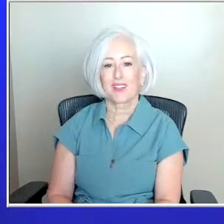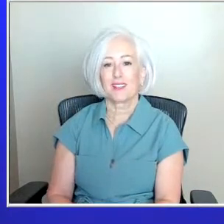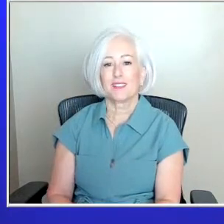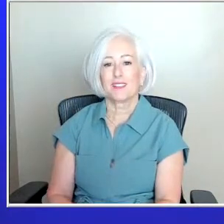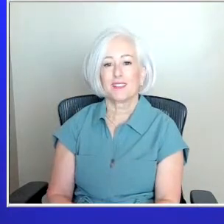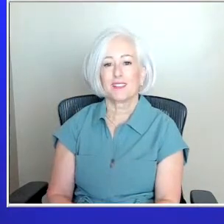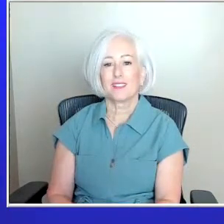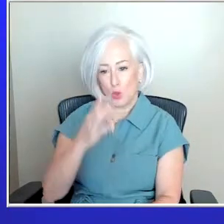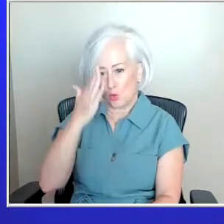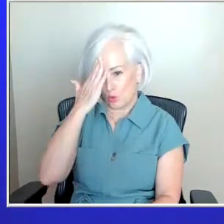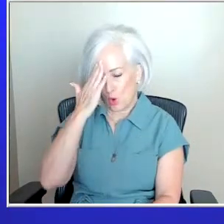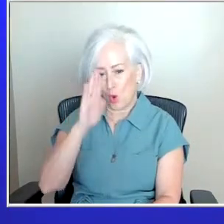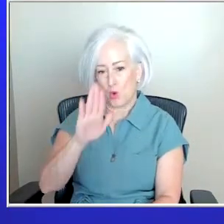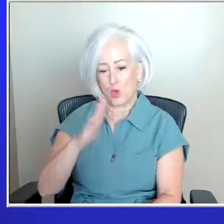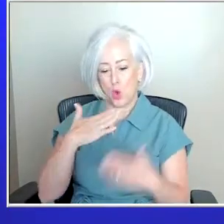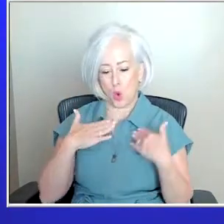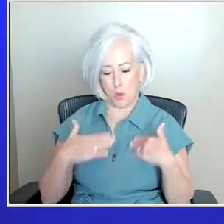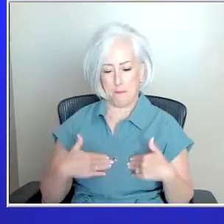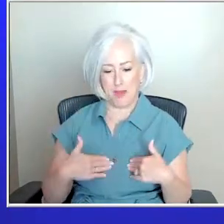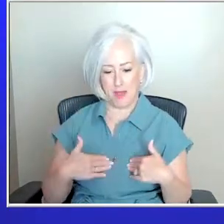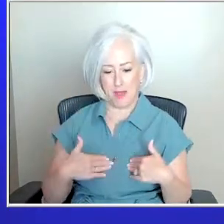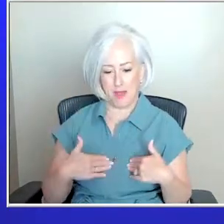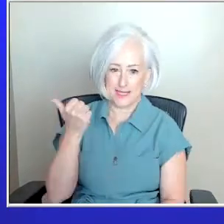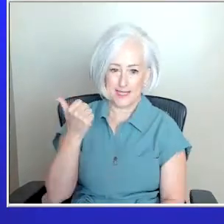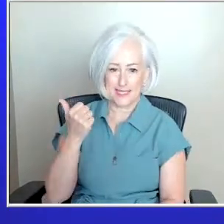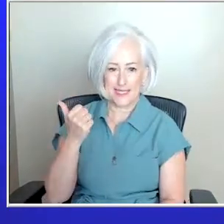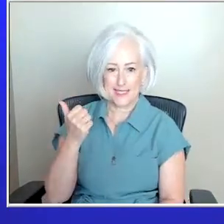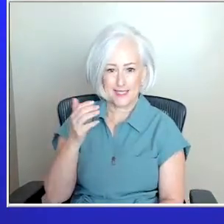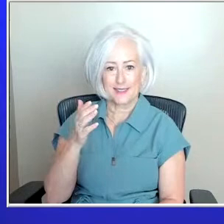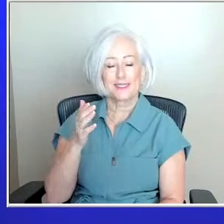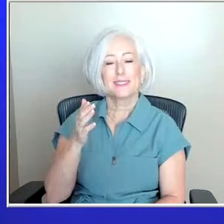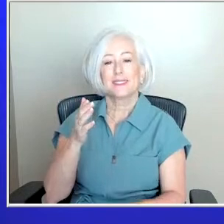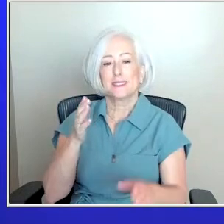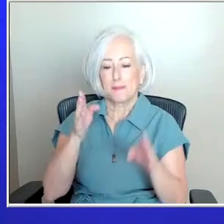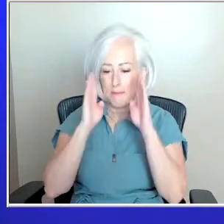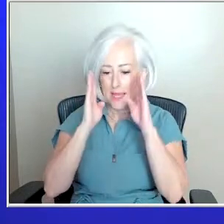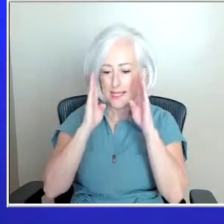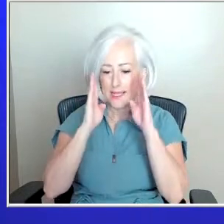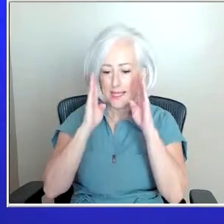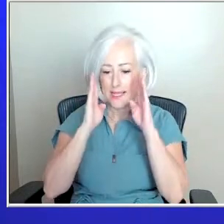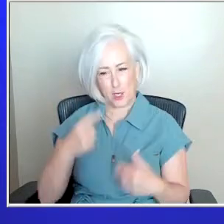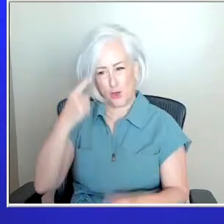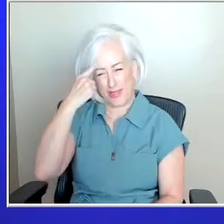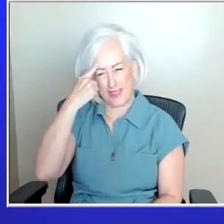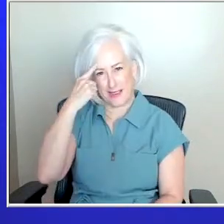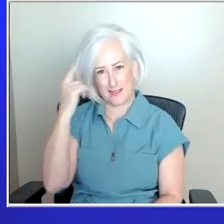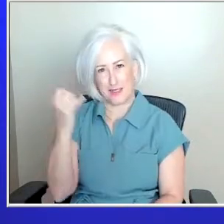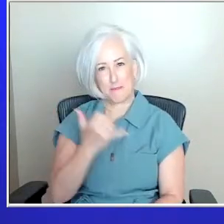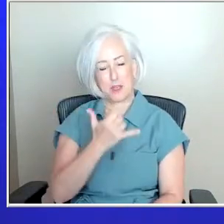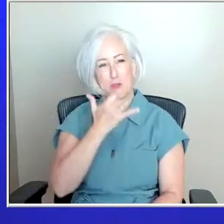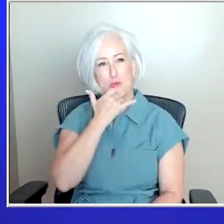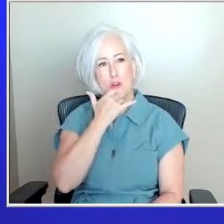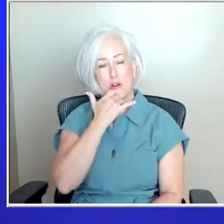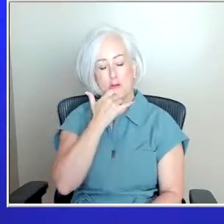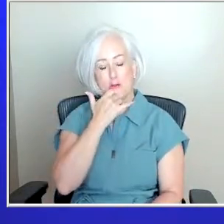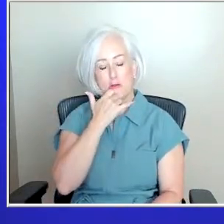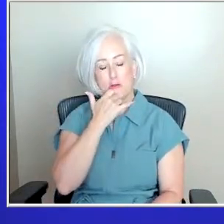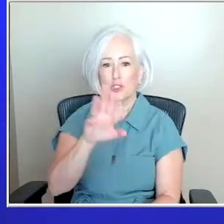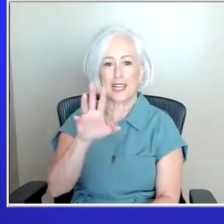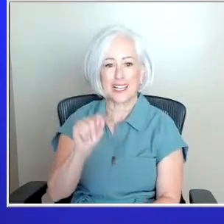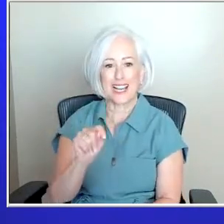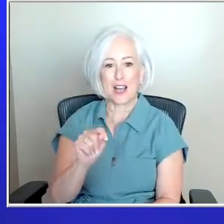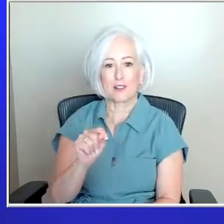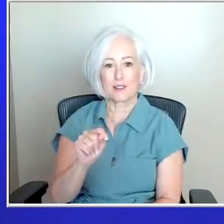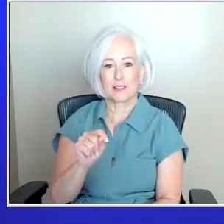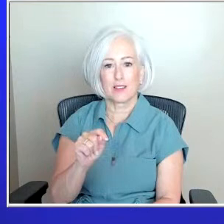do. Listen to your body. If you think something's wrong, get it checked out. There's nothing wrong with being wrong.